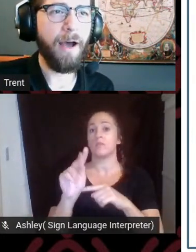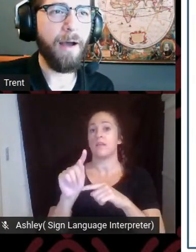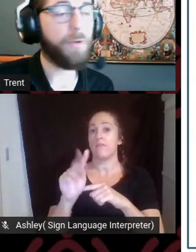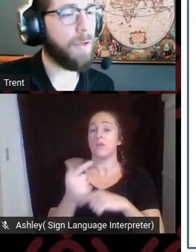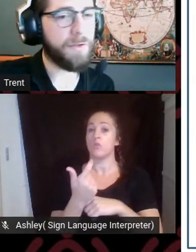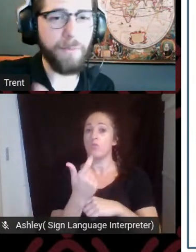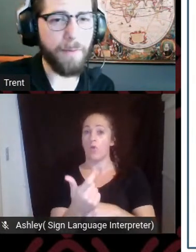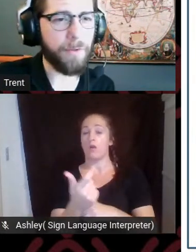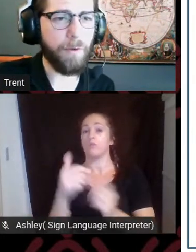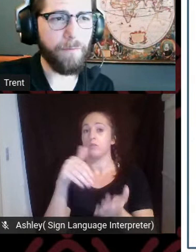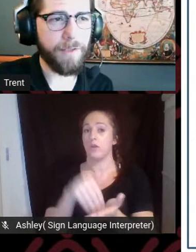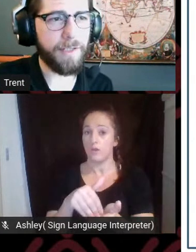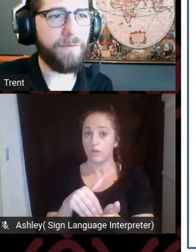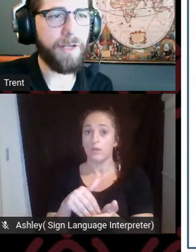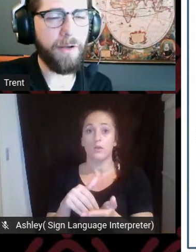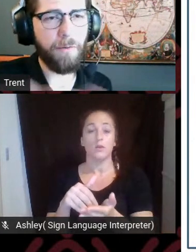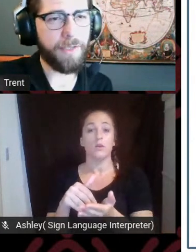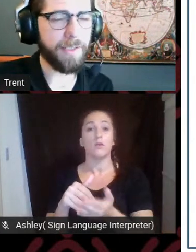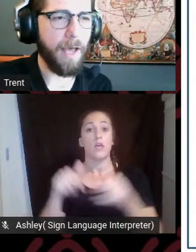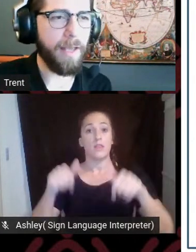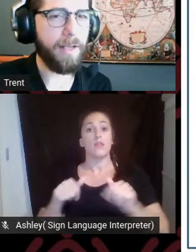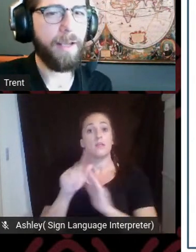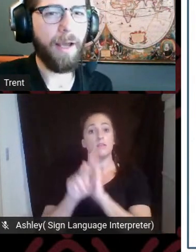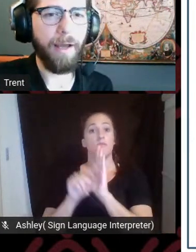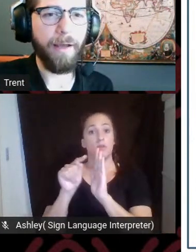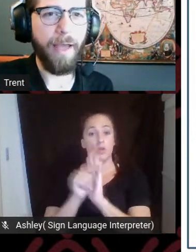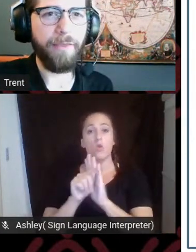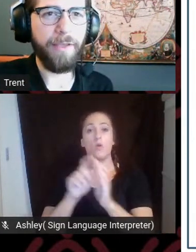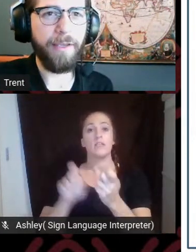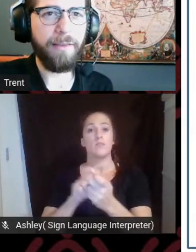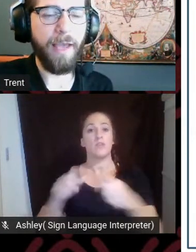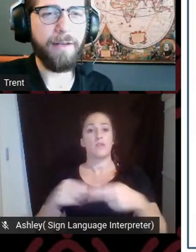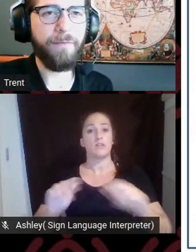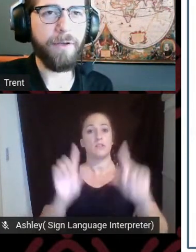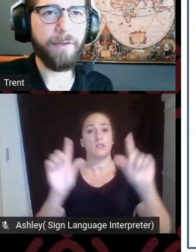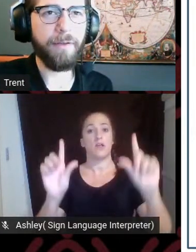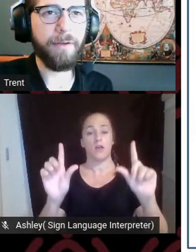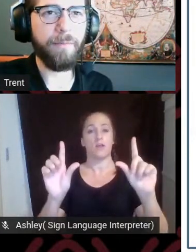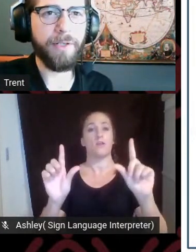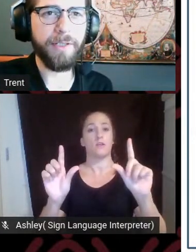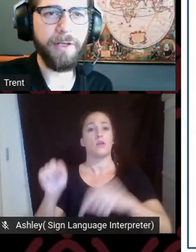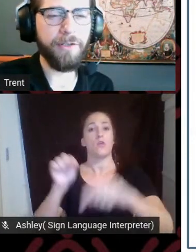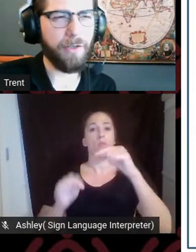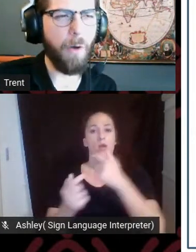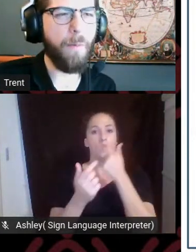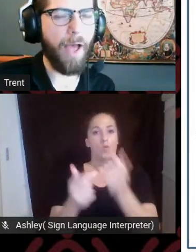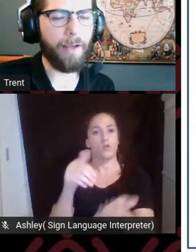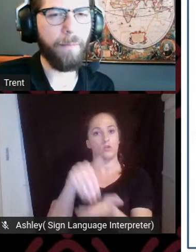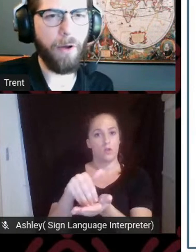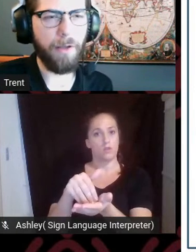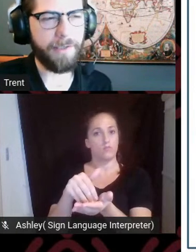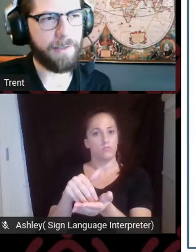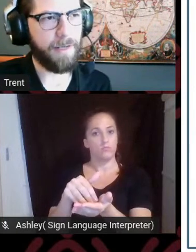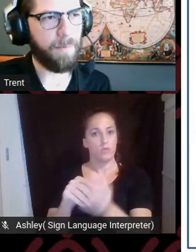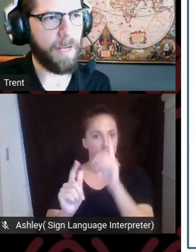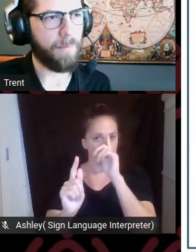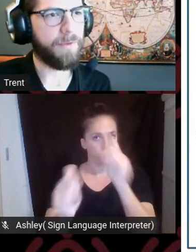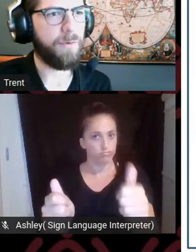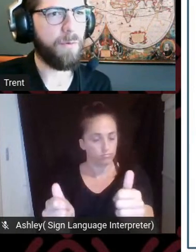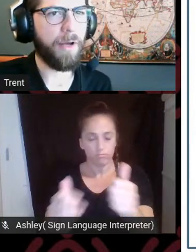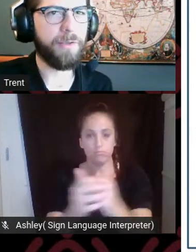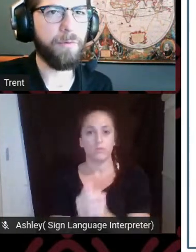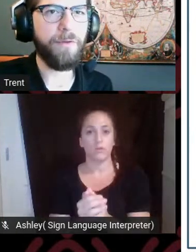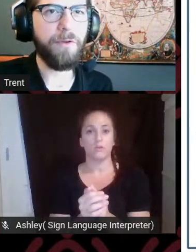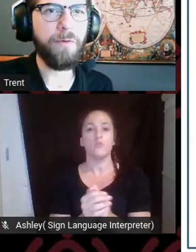that. You'll also be able to reference this video and this slide at the end of the presentation to go back and pause and be